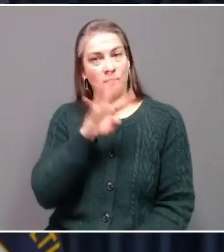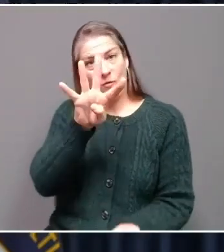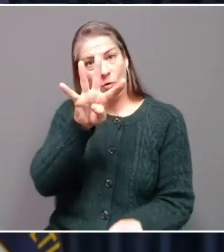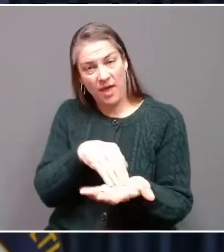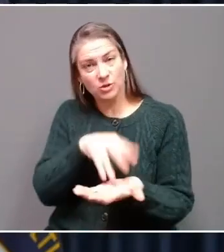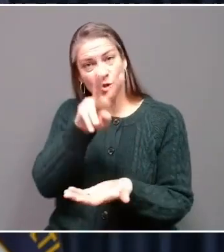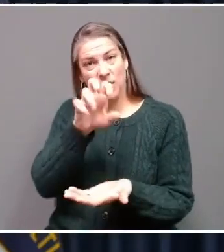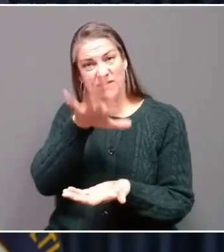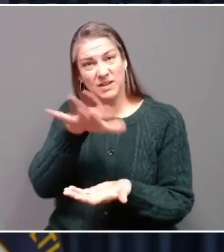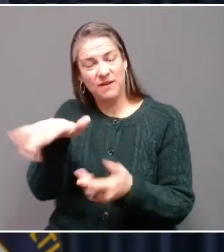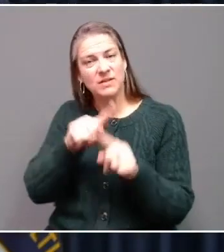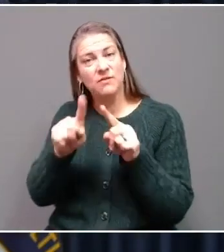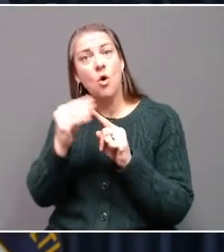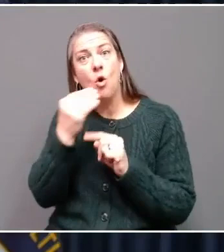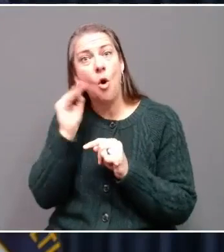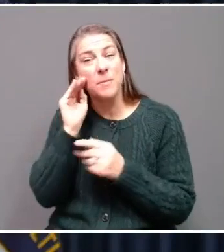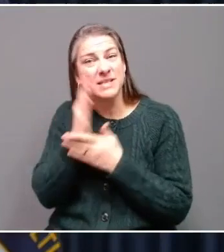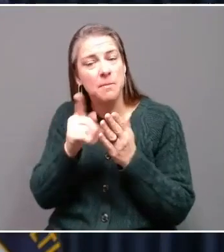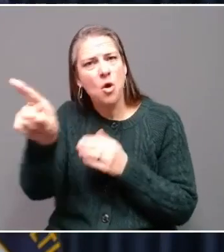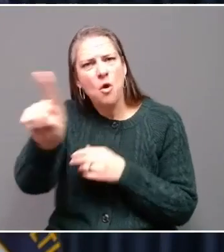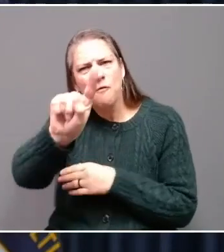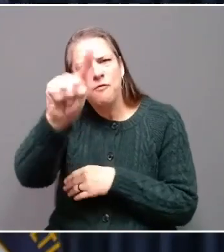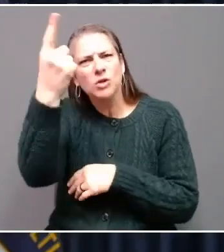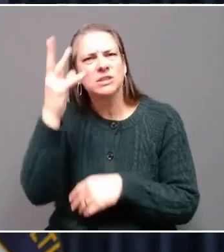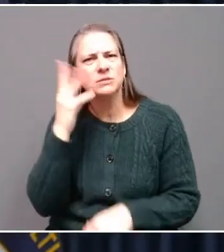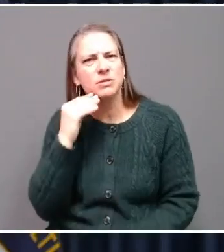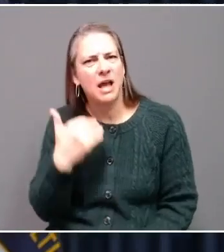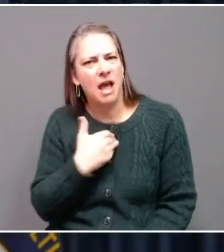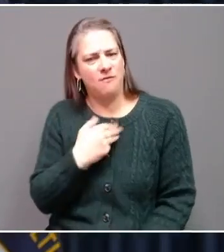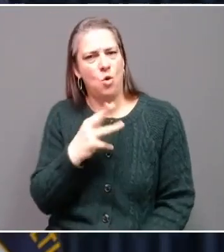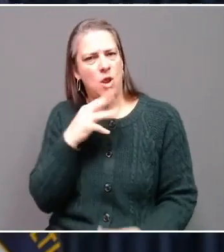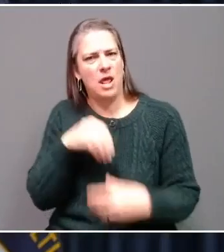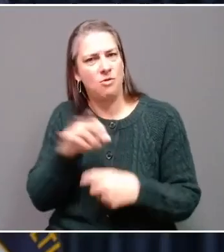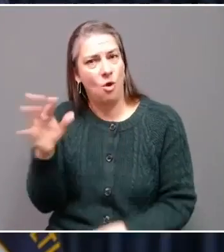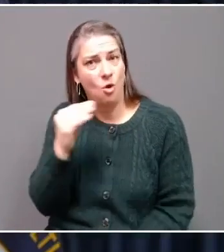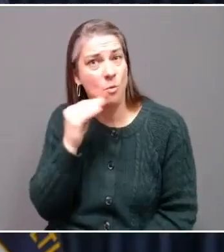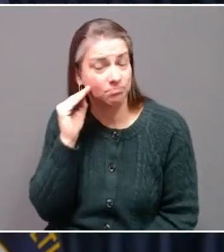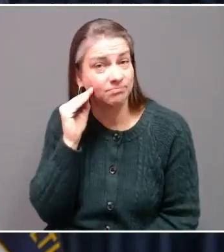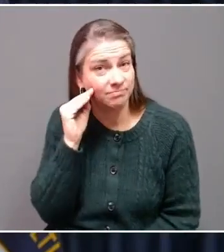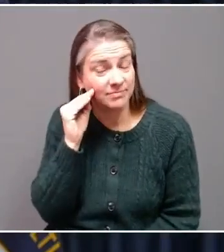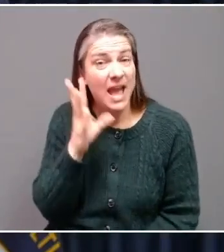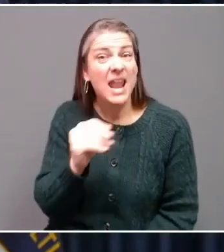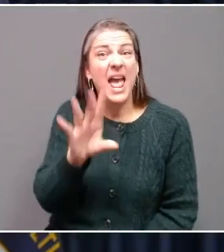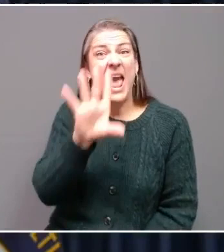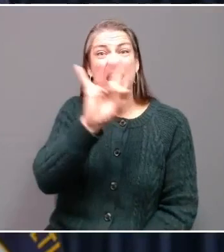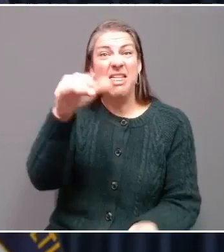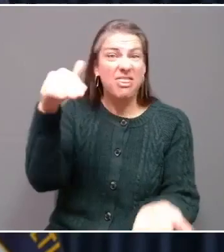4,255 homes for the first time ever. And we're improving service for another 88,000